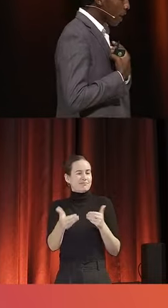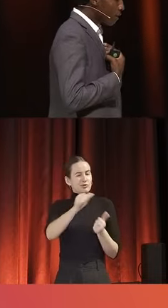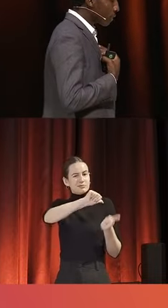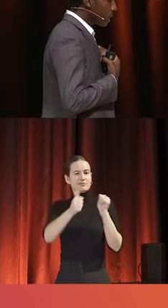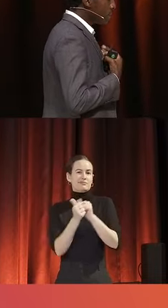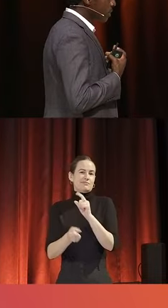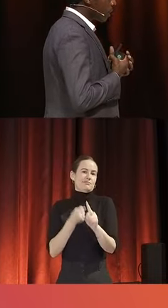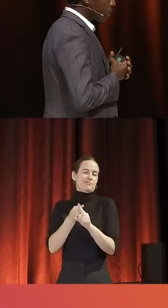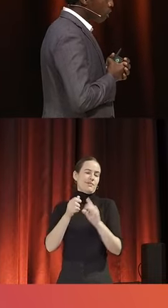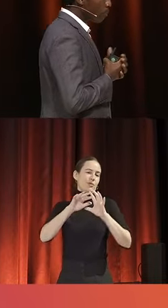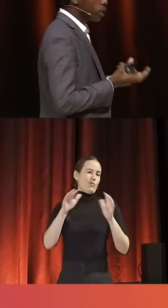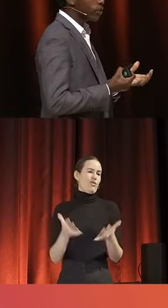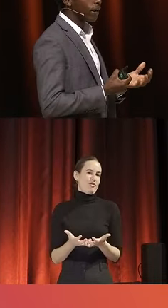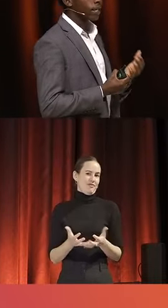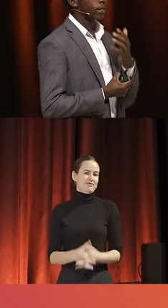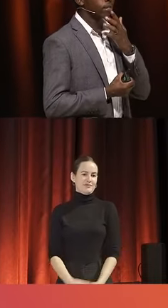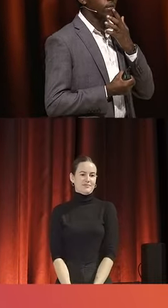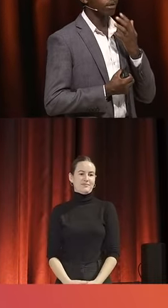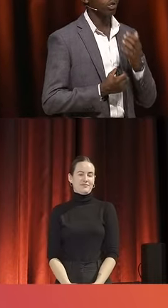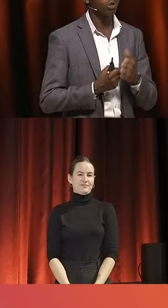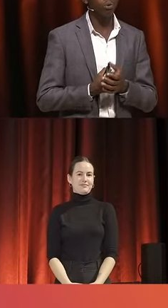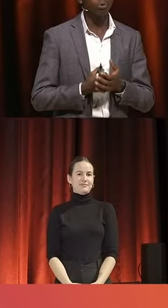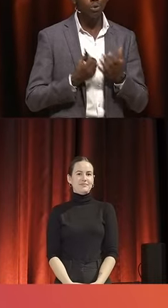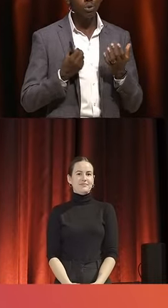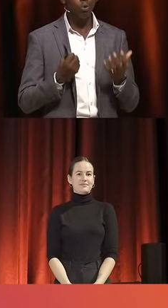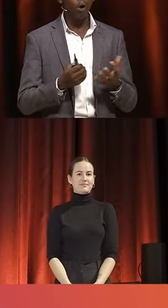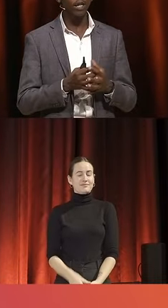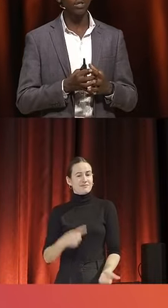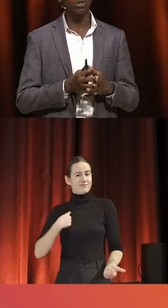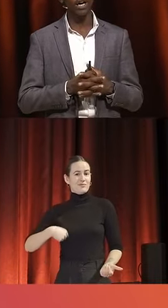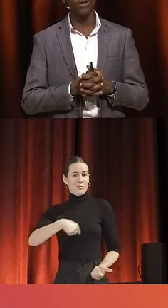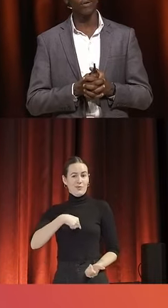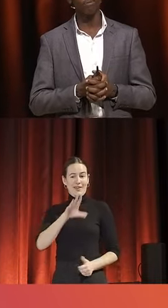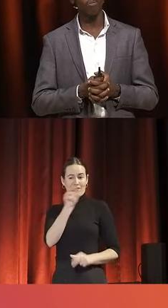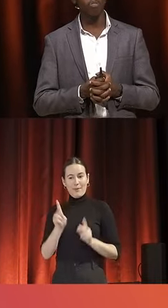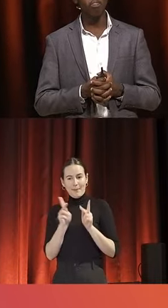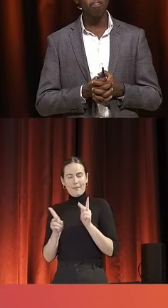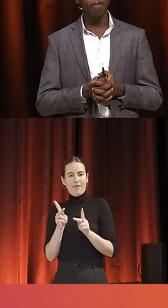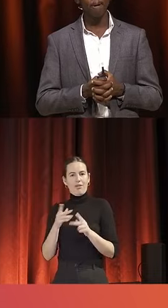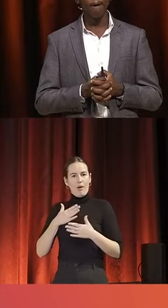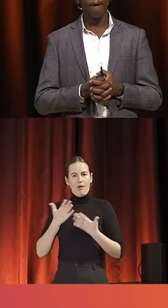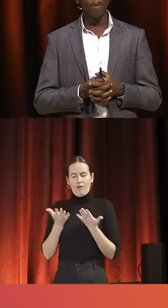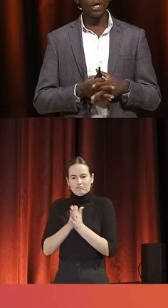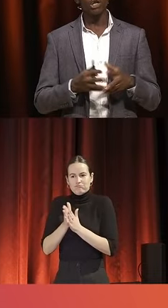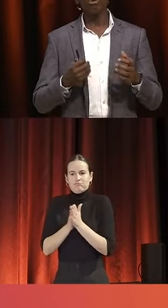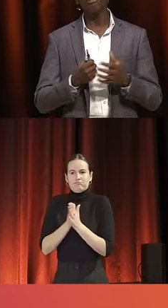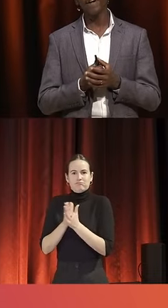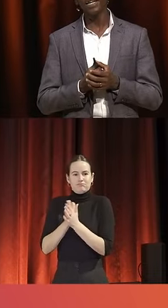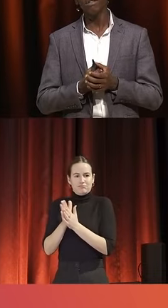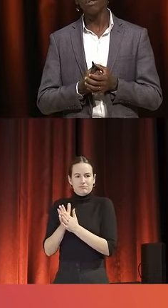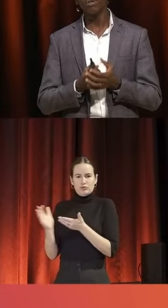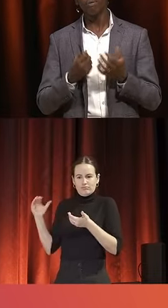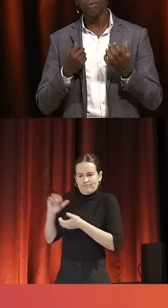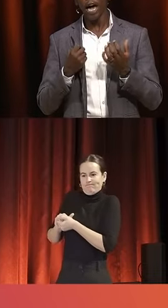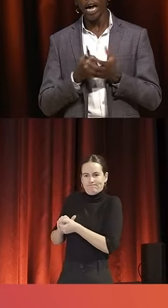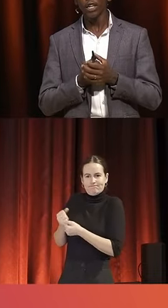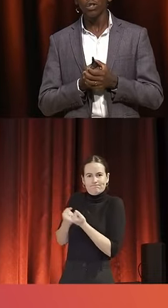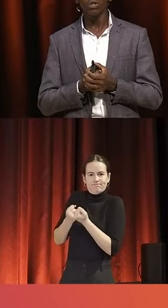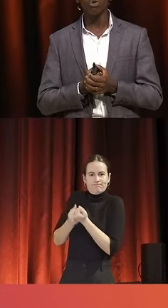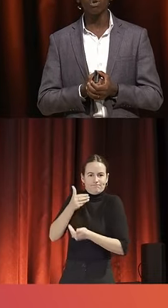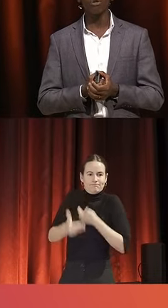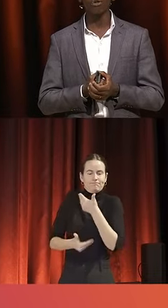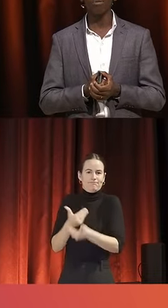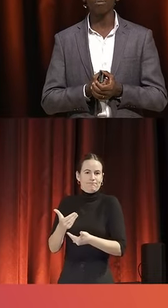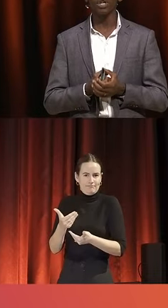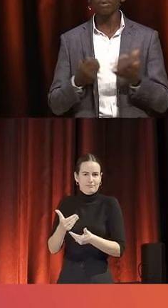We Africans are motivated to work together. You will find energy